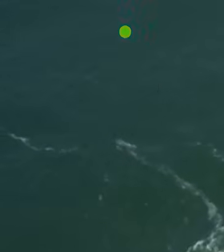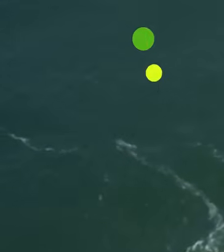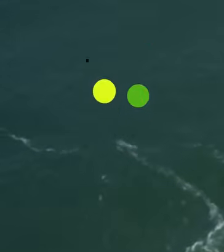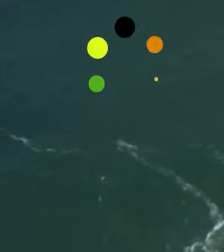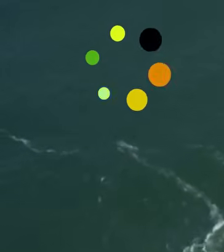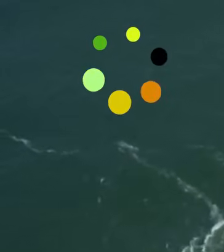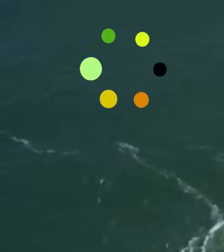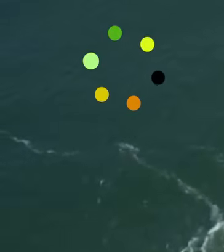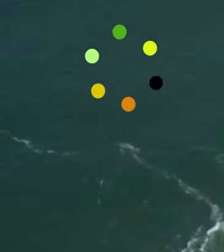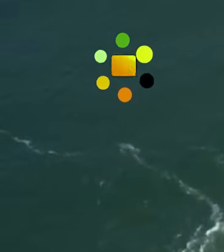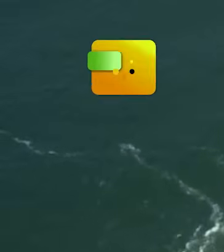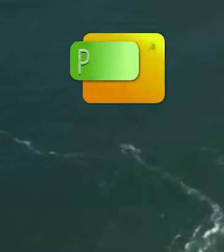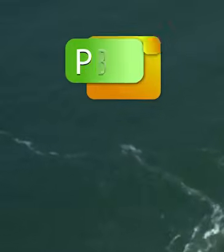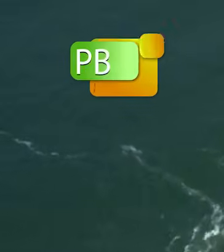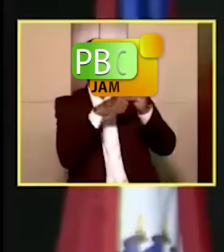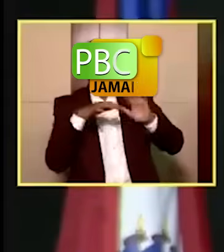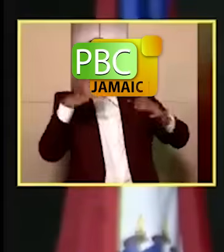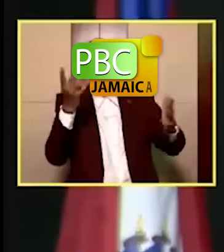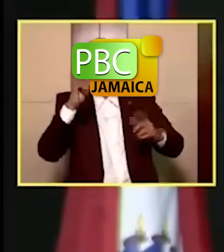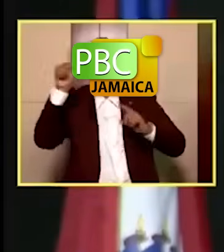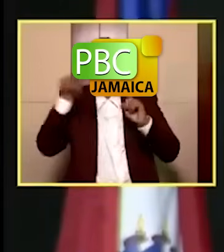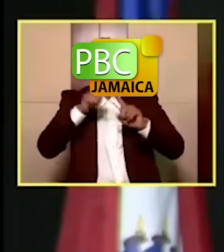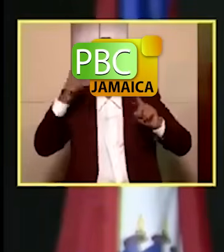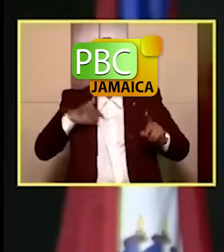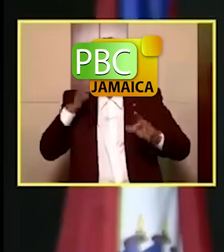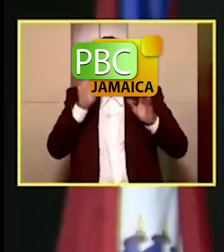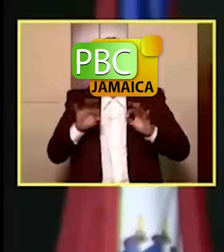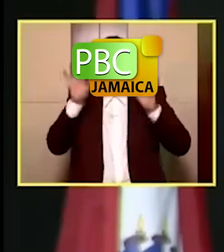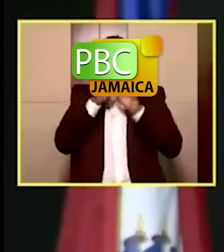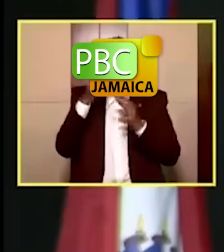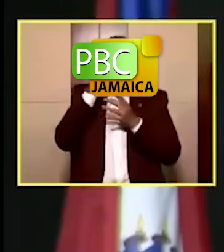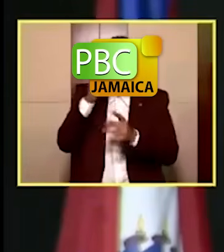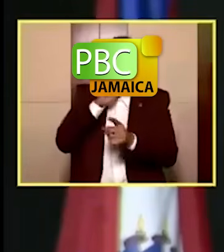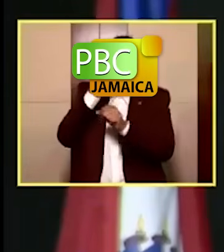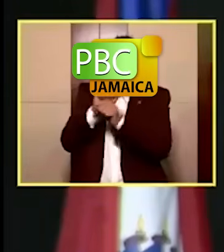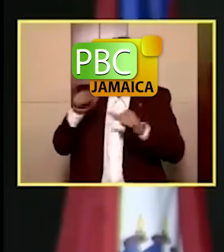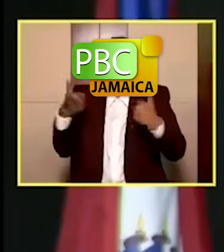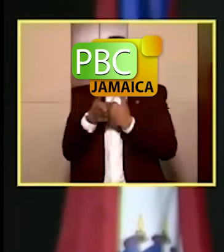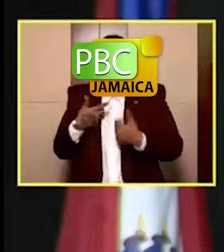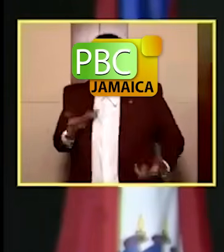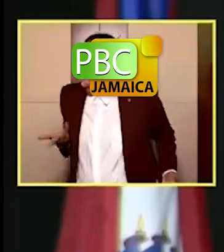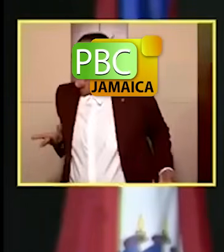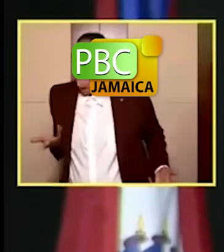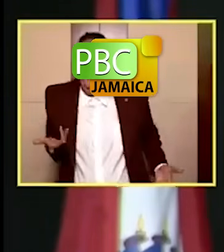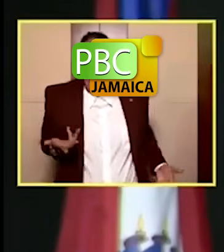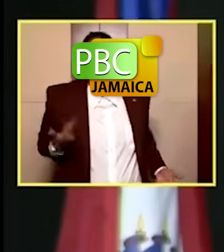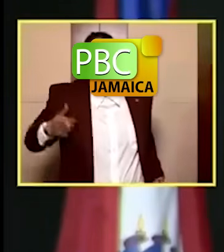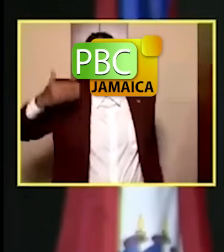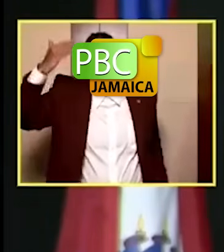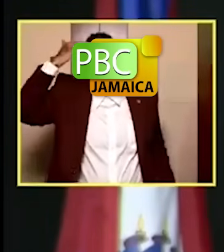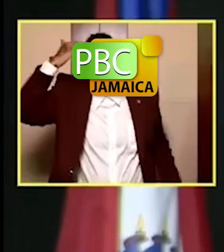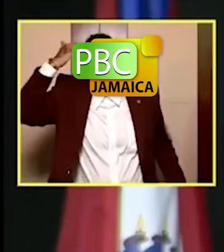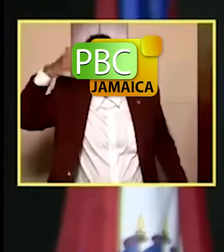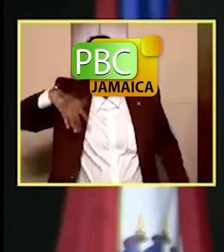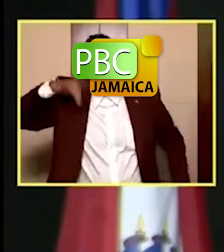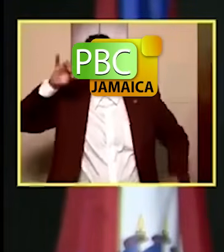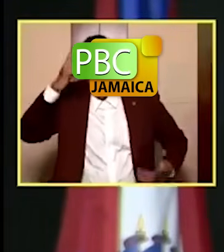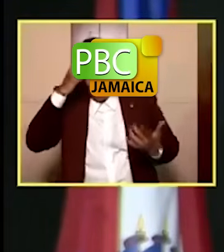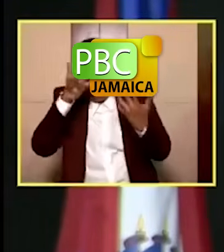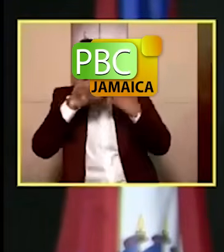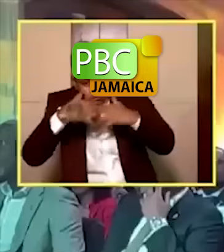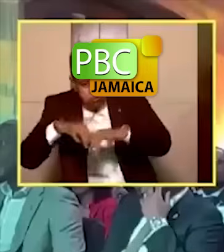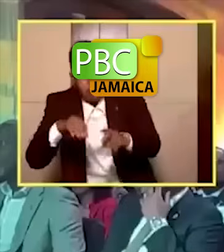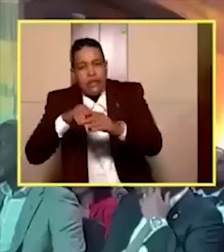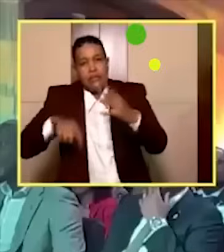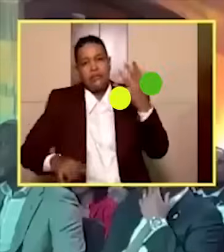urgent logistics challenges. She delivered these remarks during the opening ceremony of the 49th regular meeting